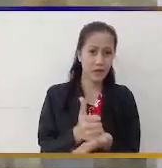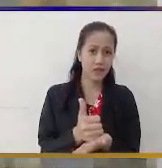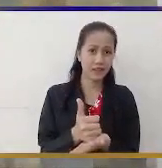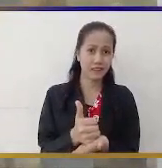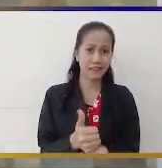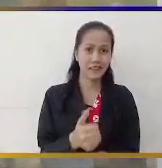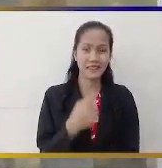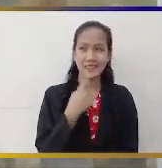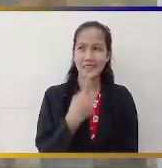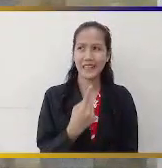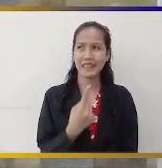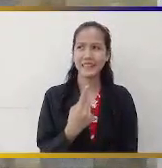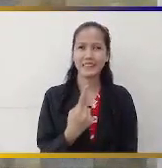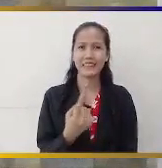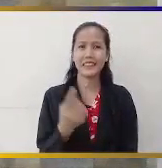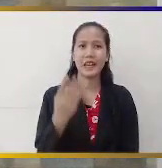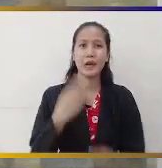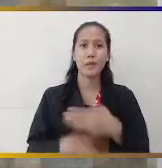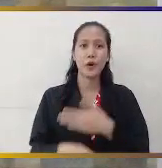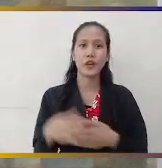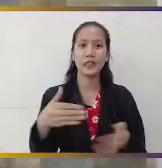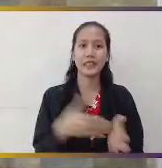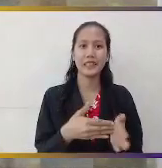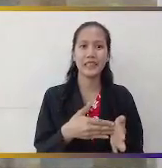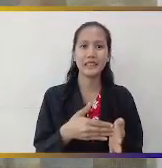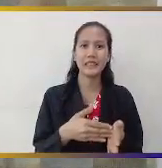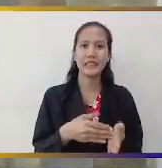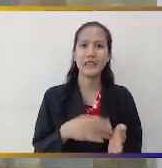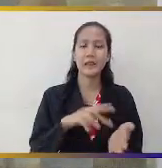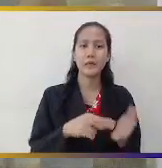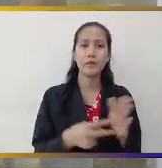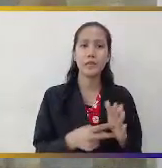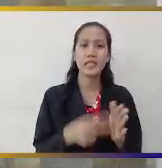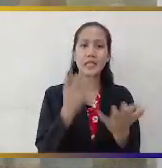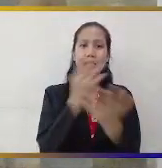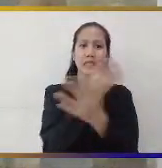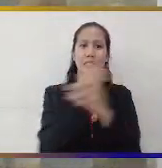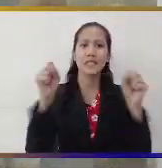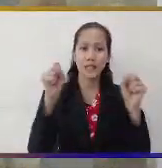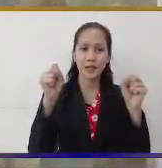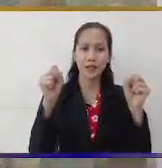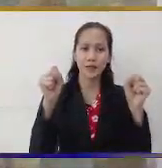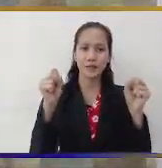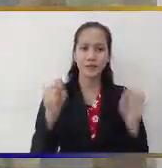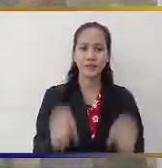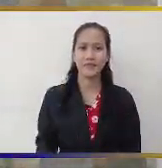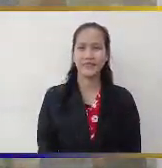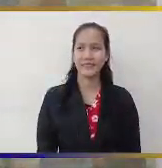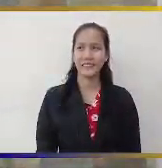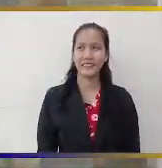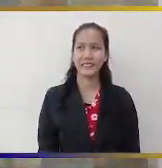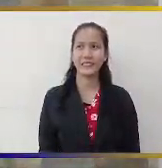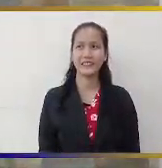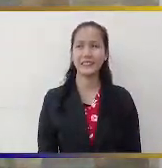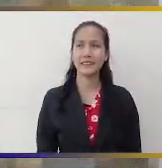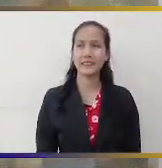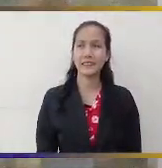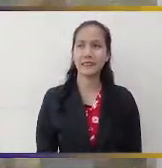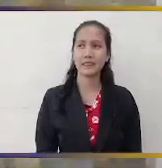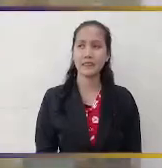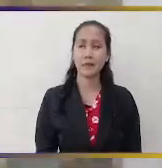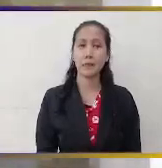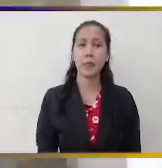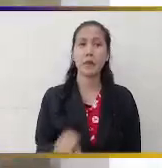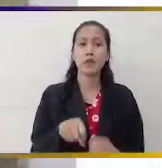hear you. Amen. Get excited. You should be. It's your salvation. It's eternal. So you're